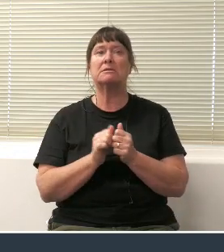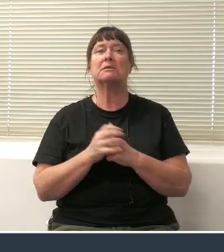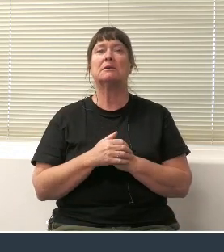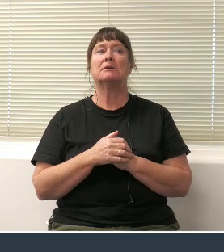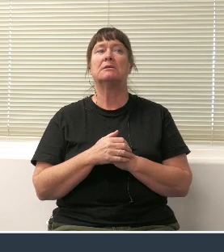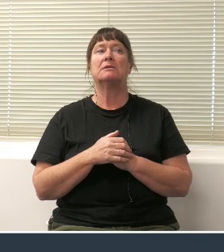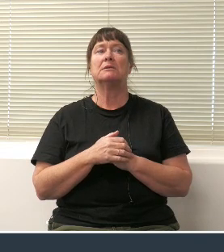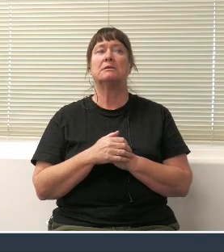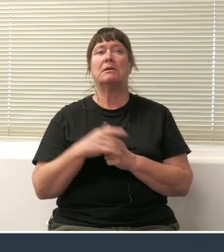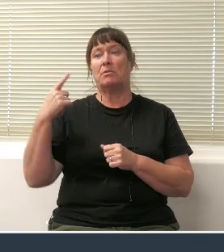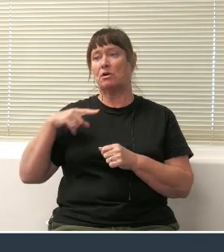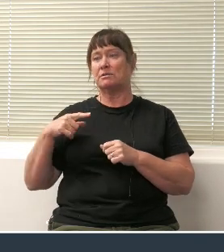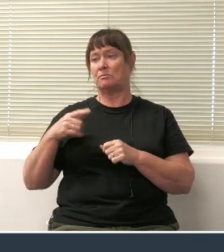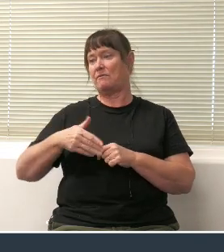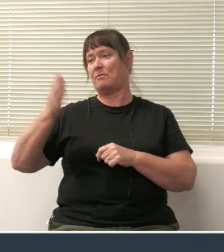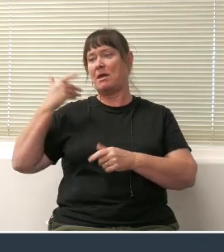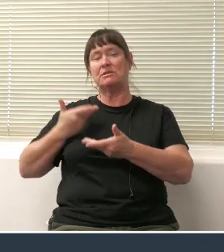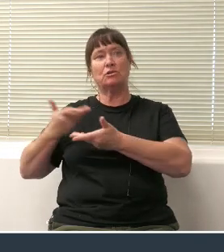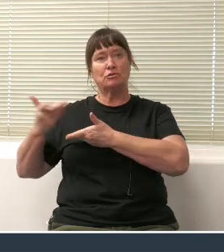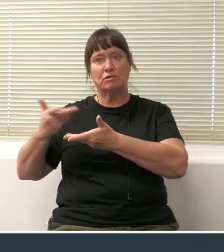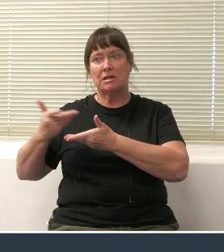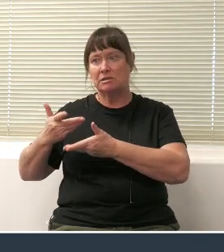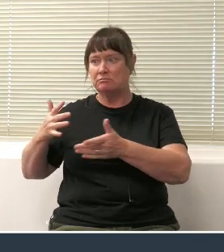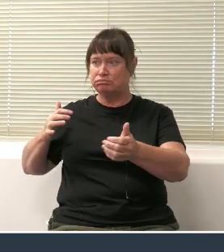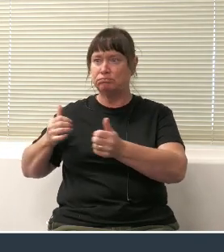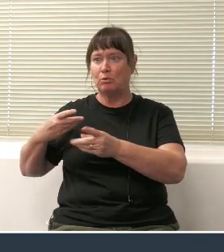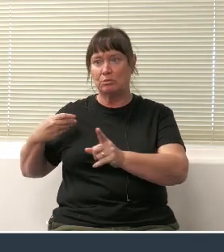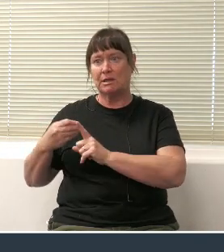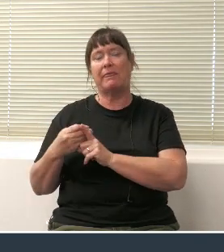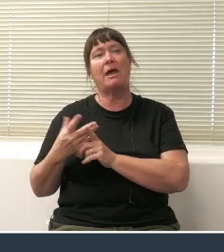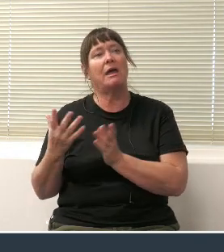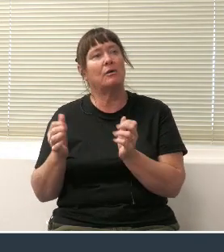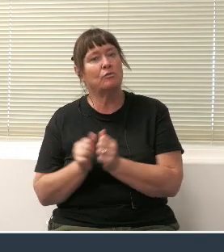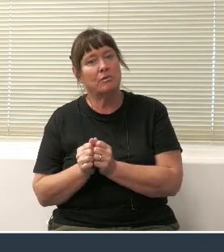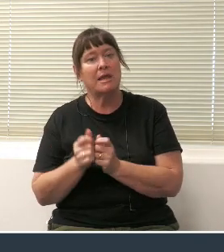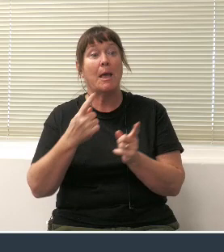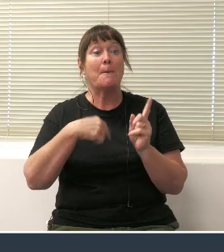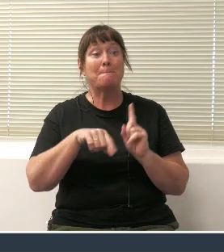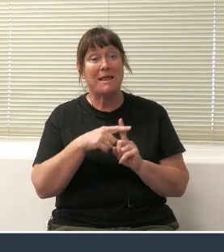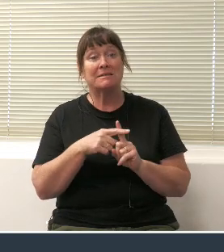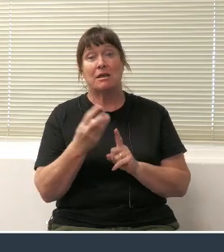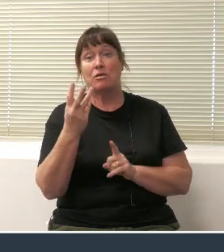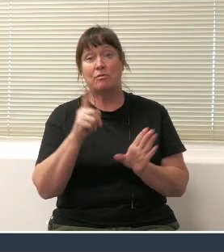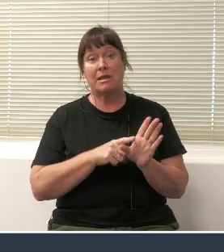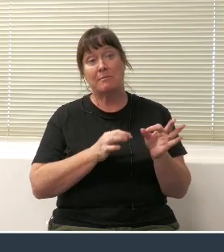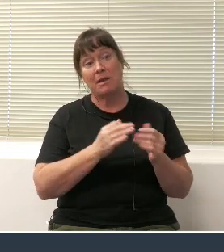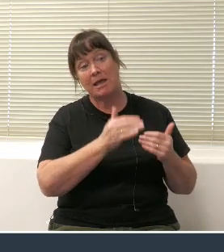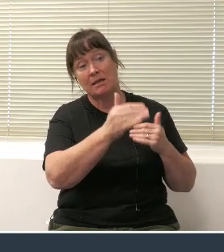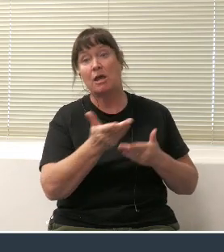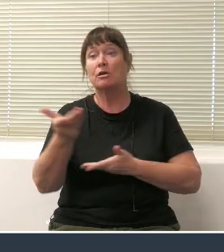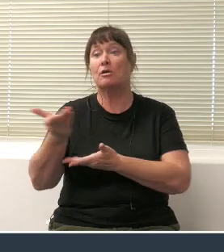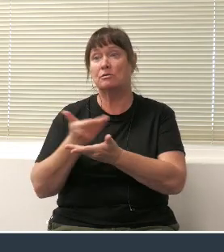support of those past consultations as well as the consultation that we've run this 3-year plan